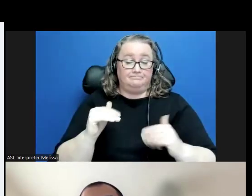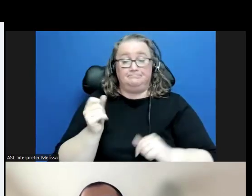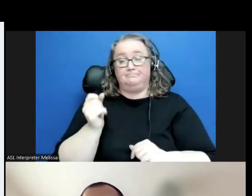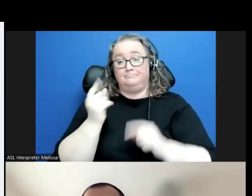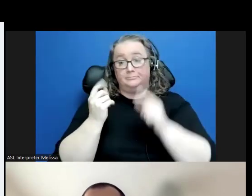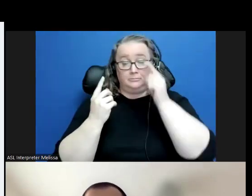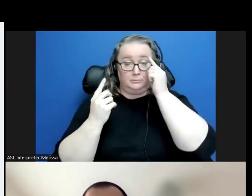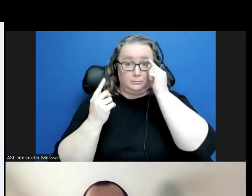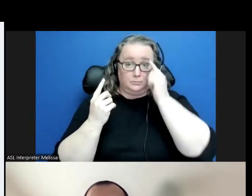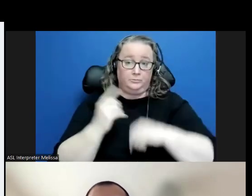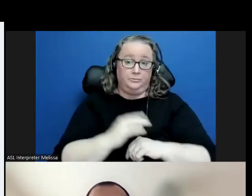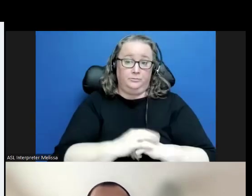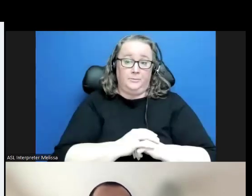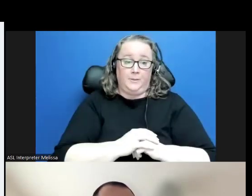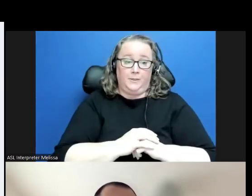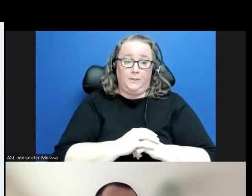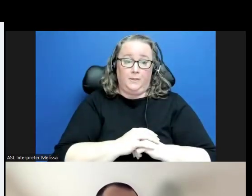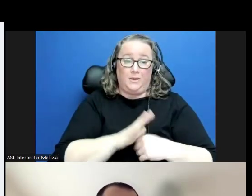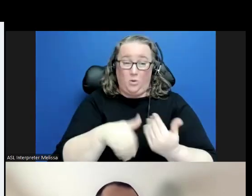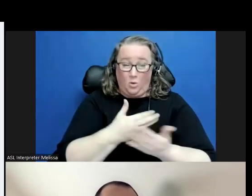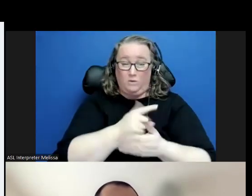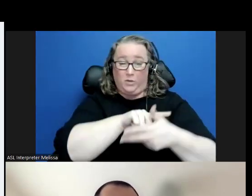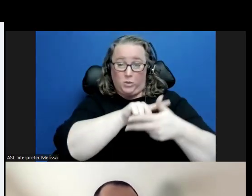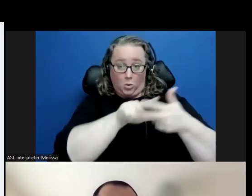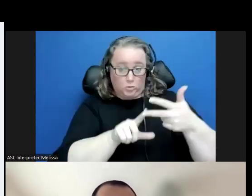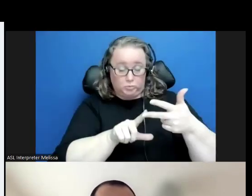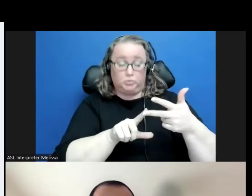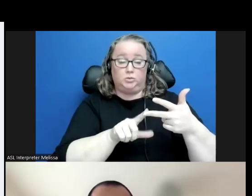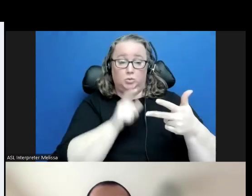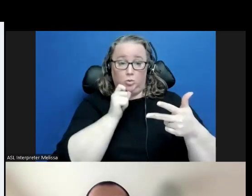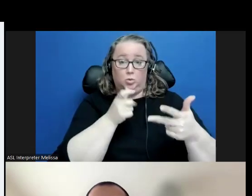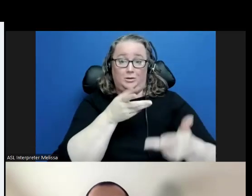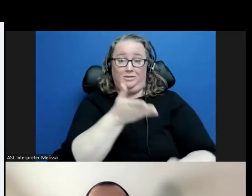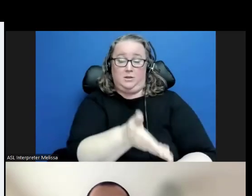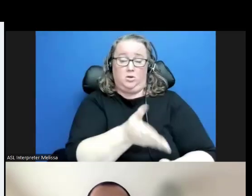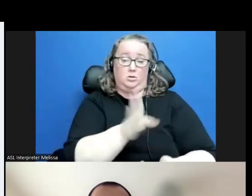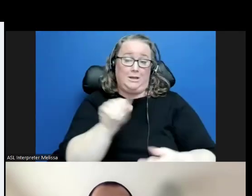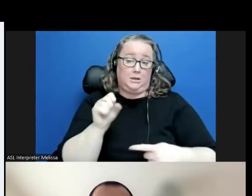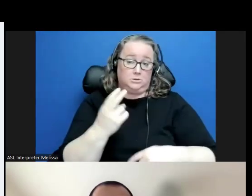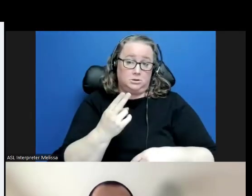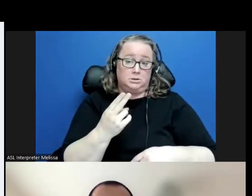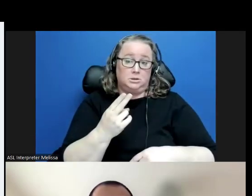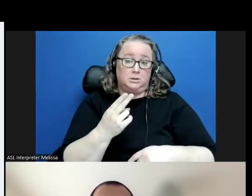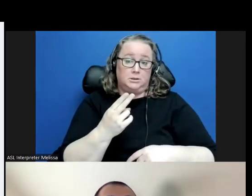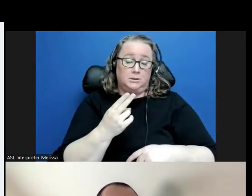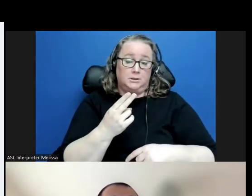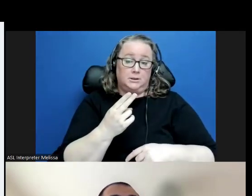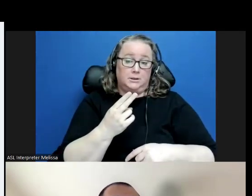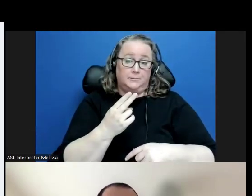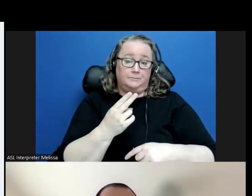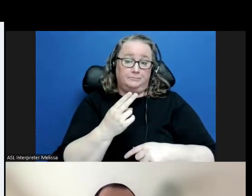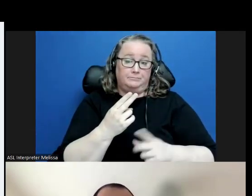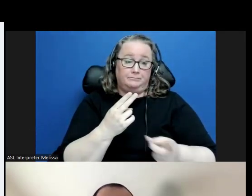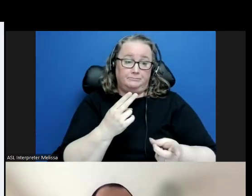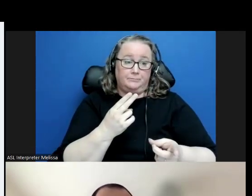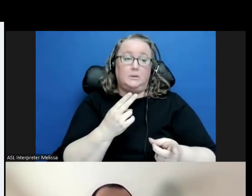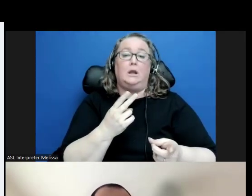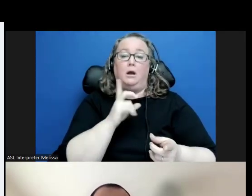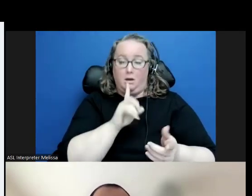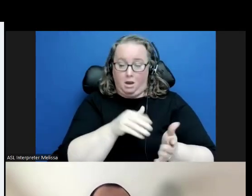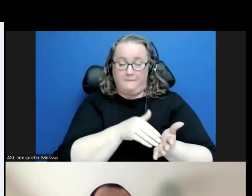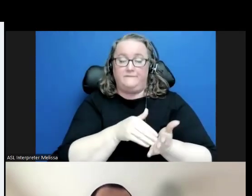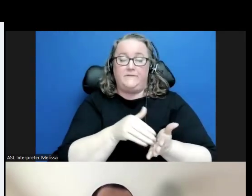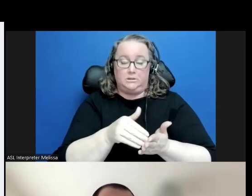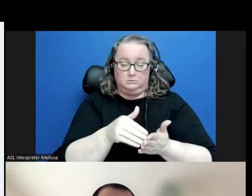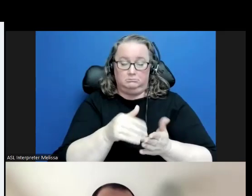note that all of these same groups who are held at Bridgewater may be and are often committed